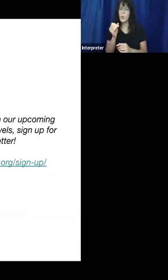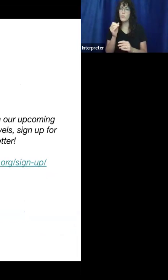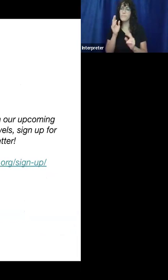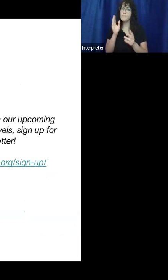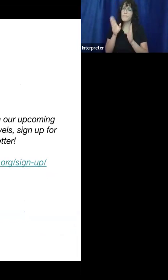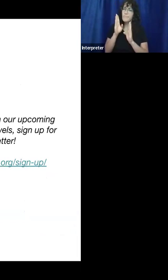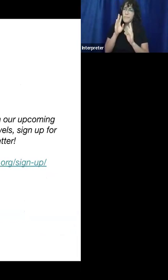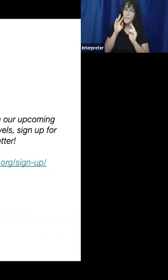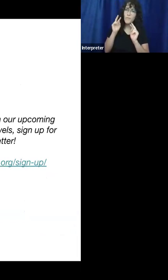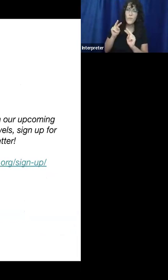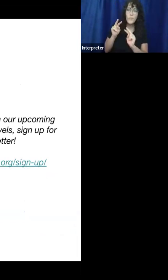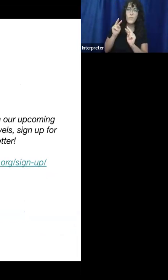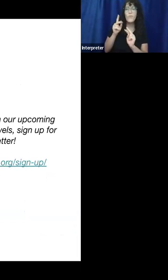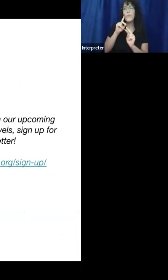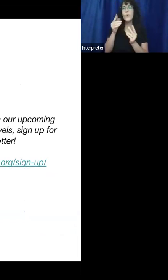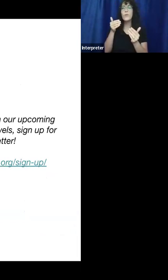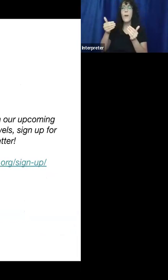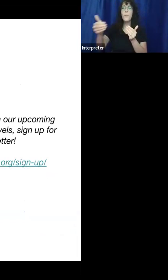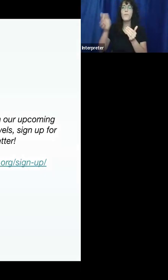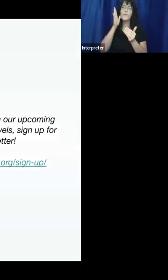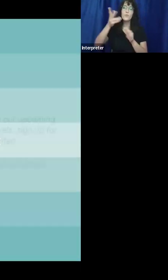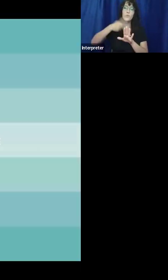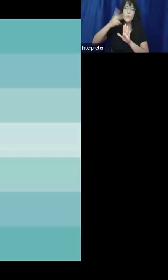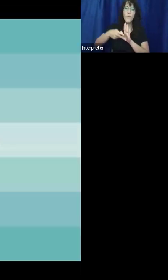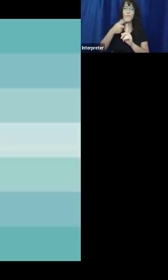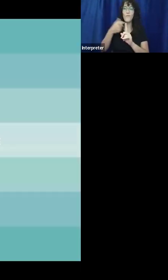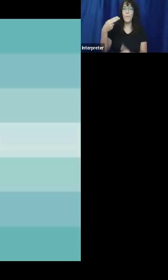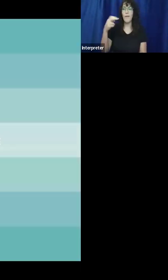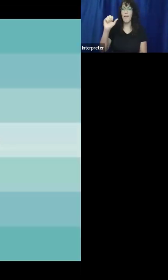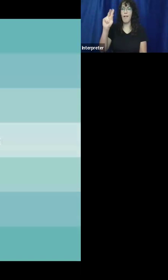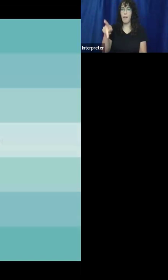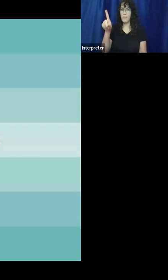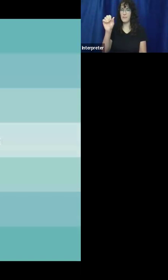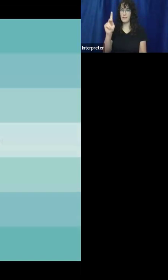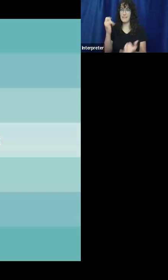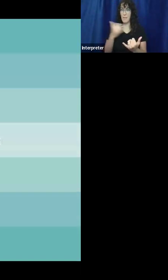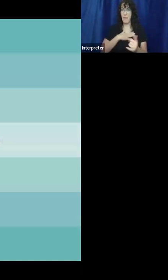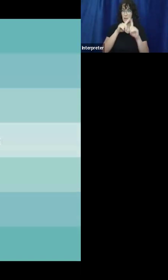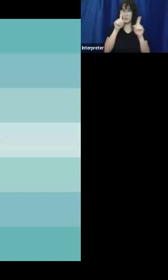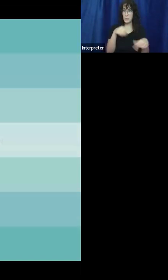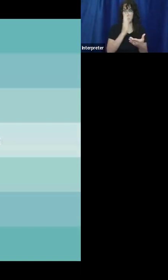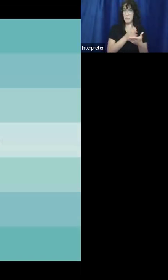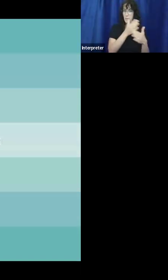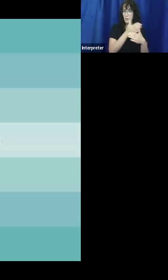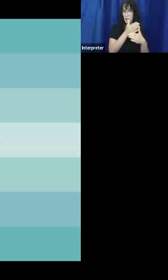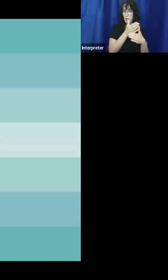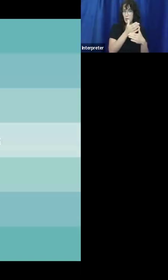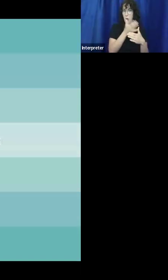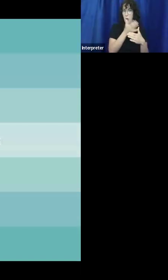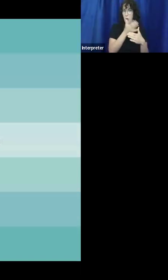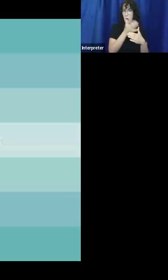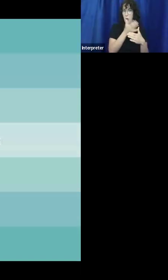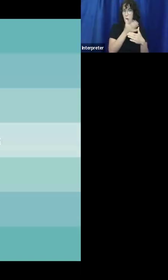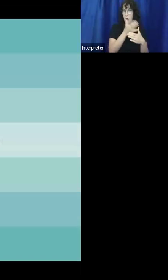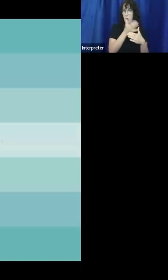from the help desk. I am going to stop sharing my screen and pass it over to Daniel Crane, our moderator for the